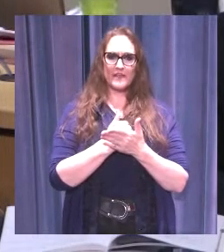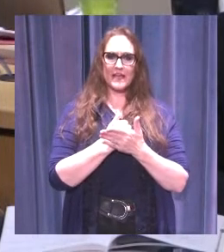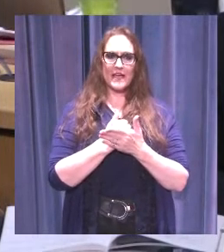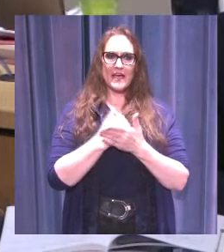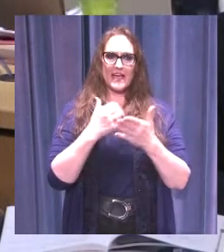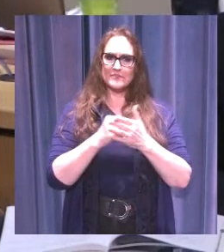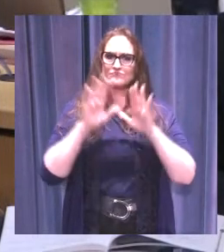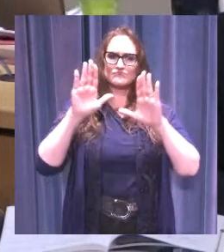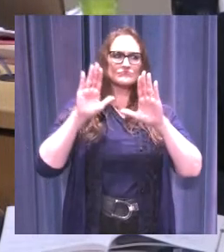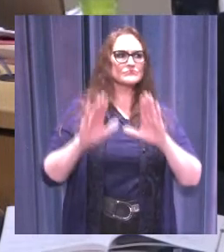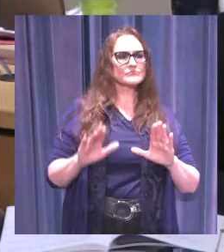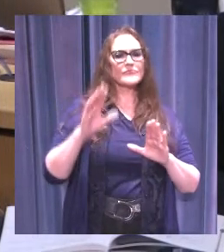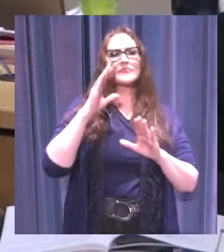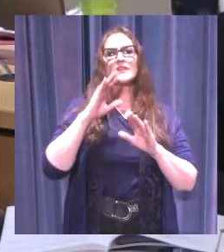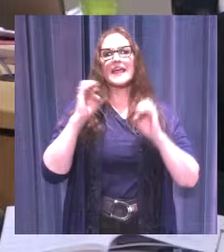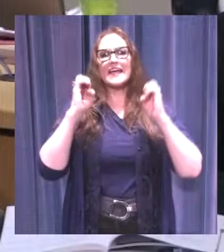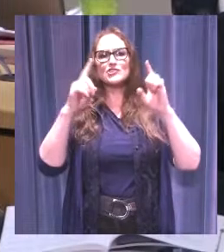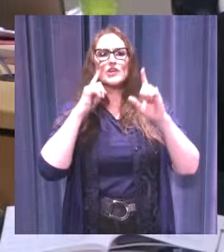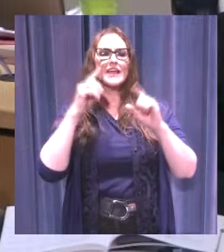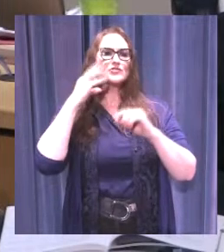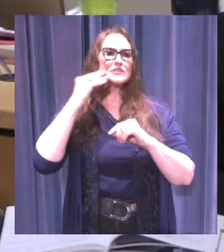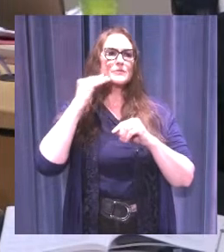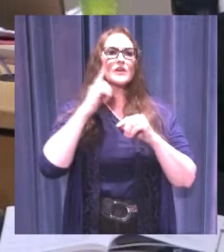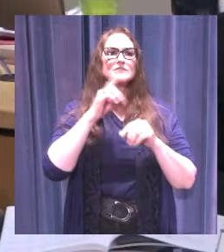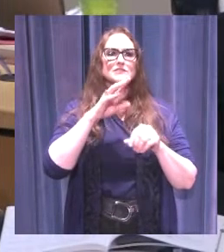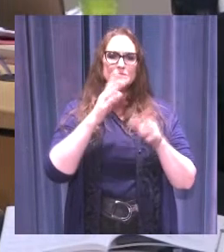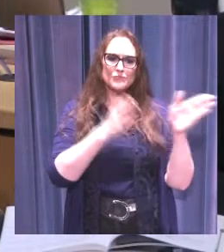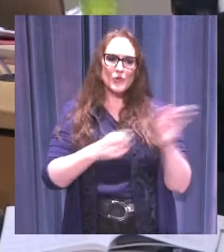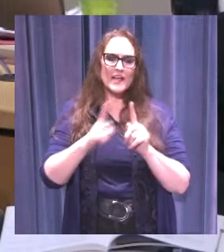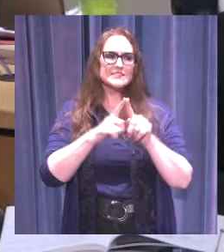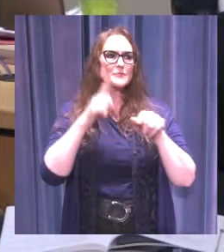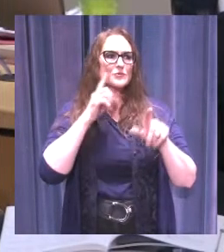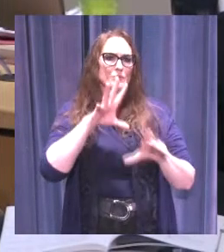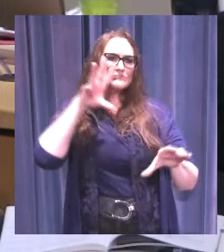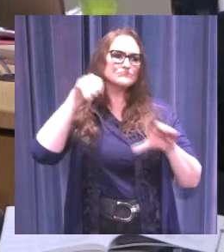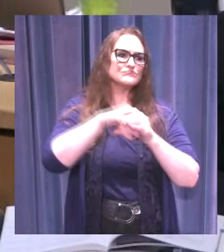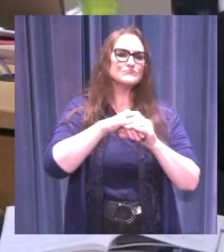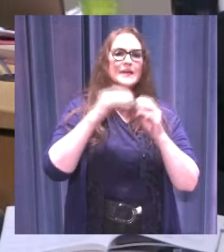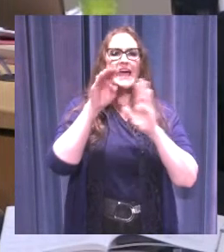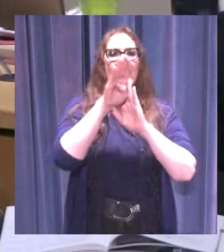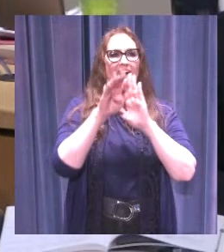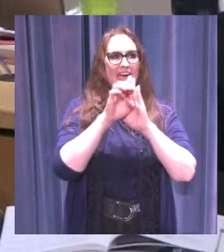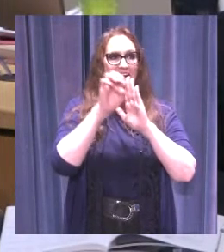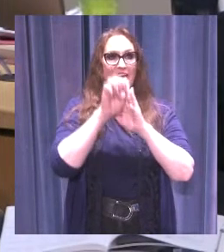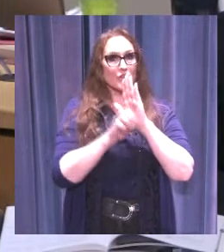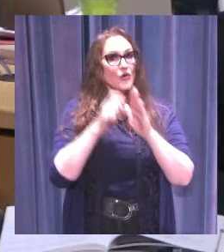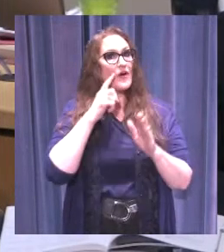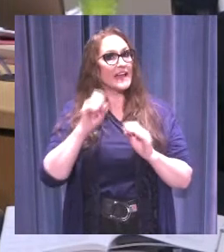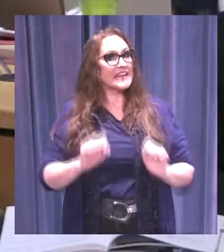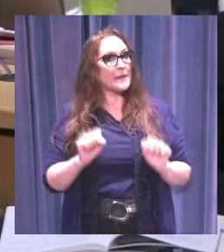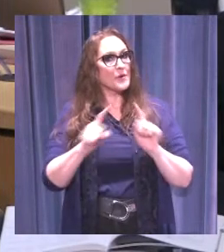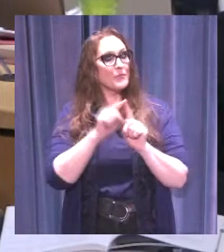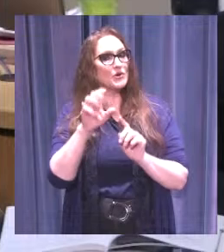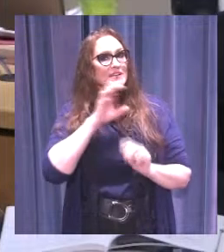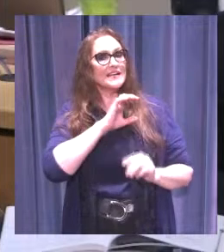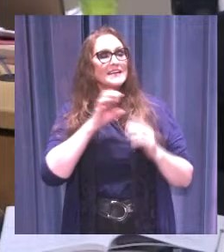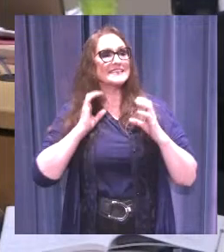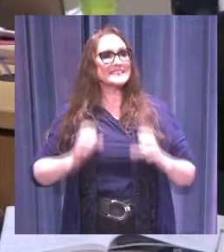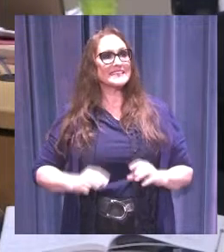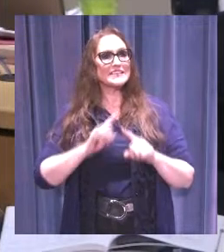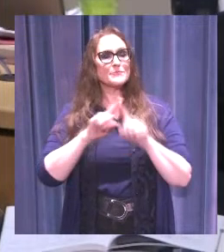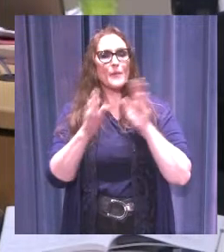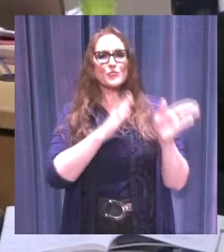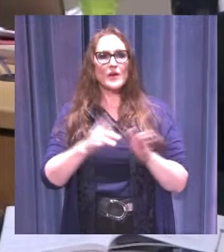enriching educational experience that prepares them to engage as well-informed, ethical, and capable citizens. Preparation for a career is